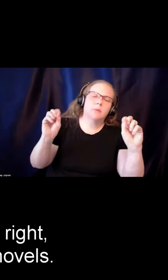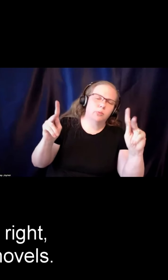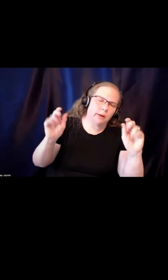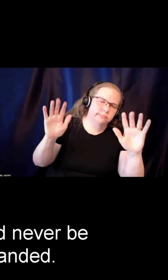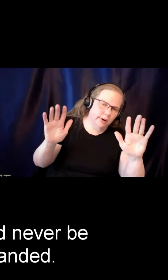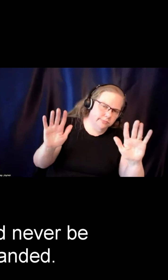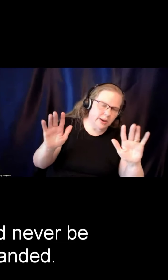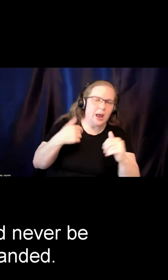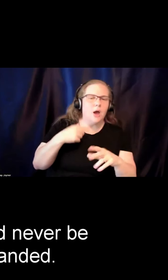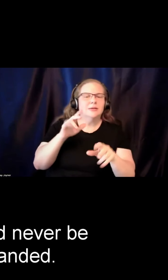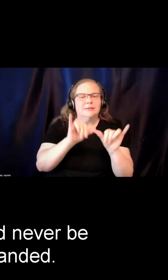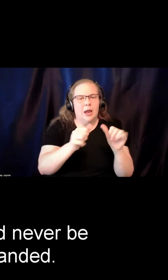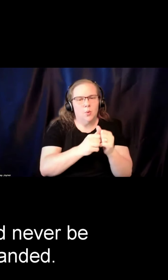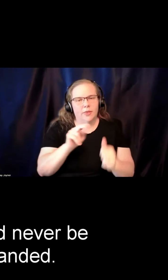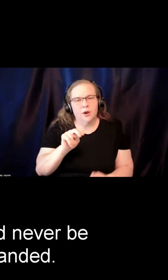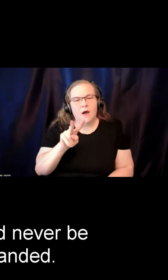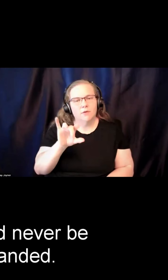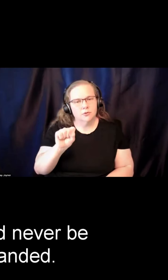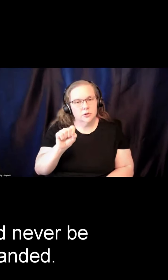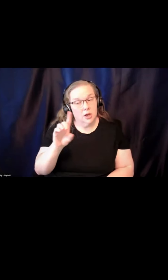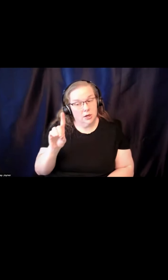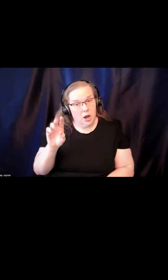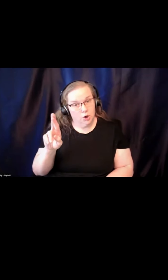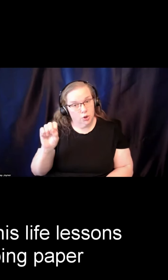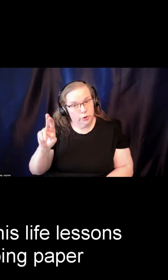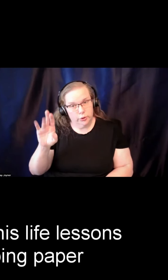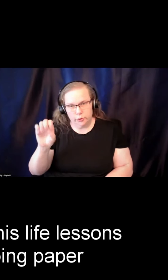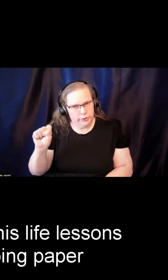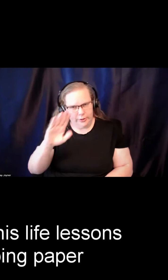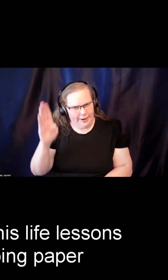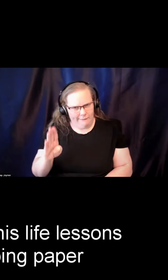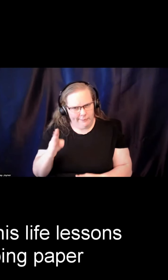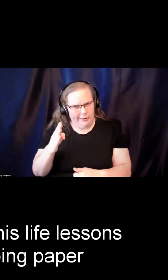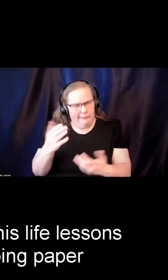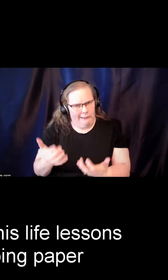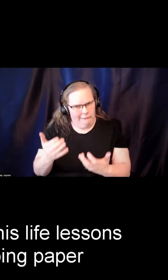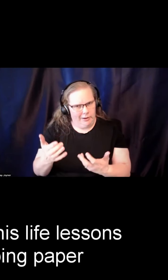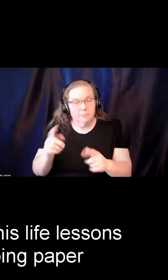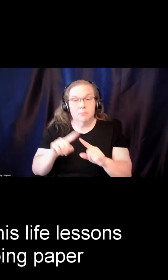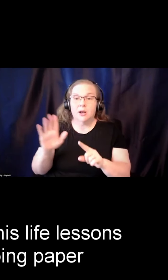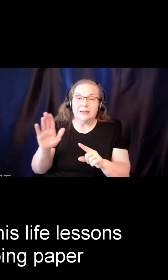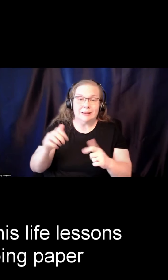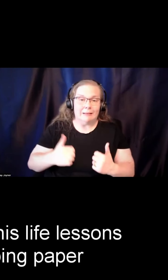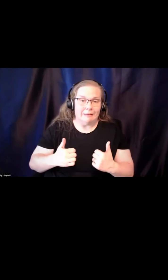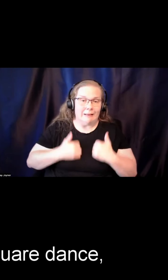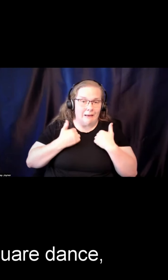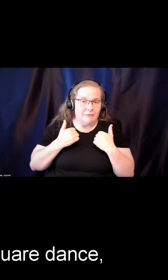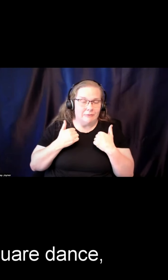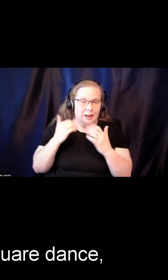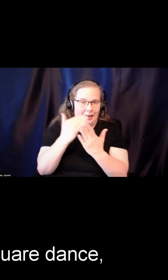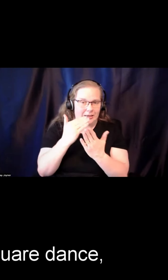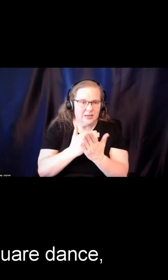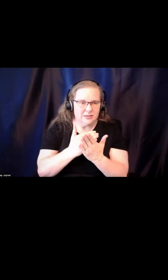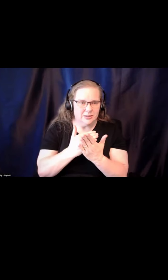stick to novels. Dr. Seuss would never be so heavy-handed. Almost invariably, his life lessons come in wrapping paper as